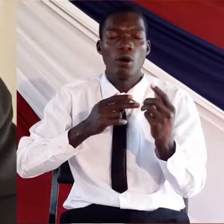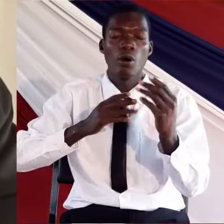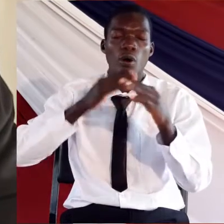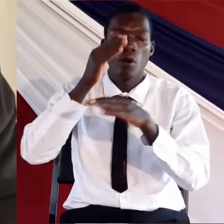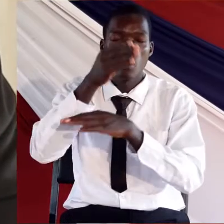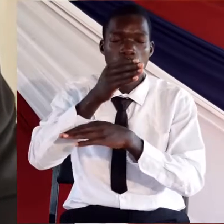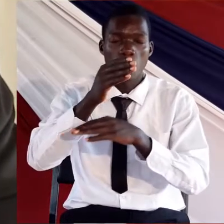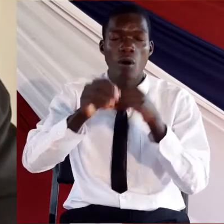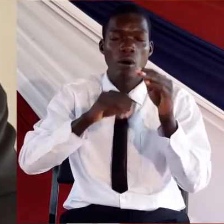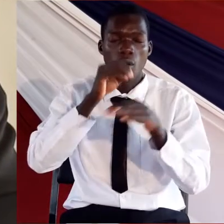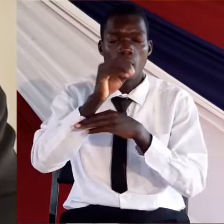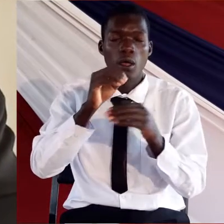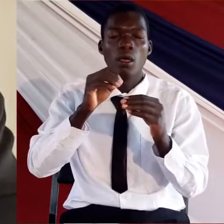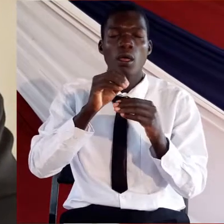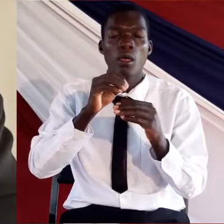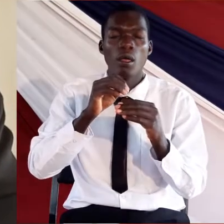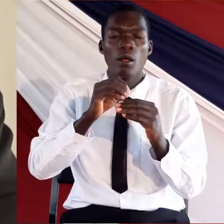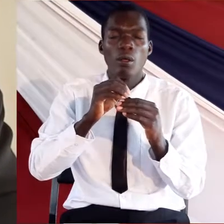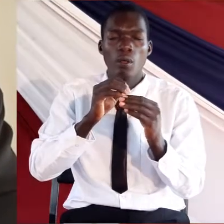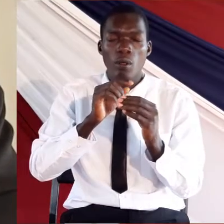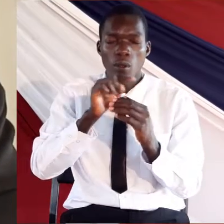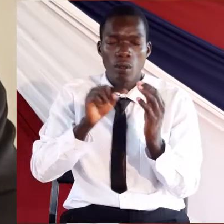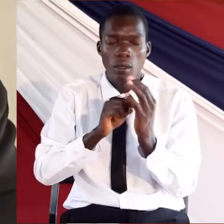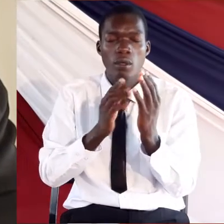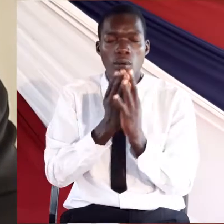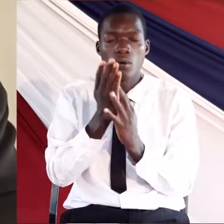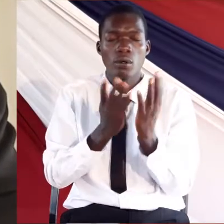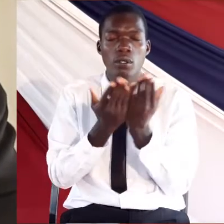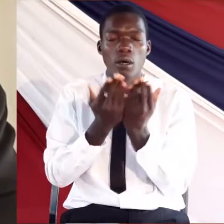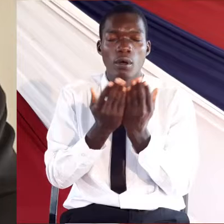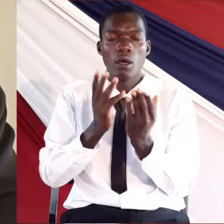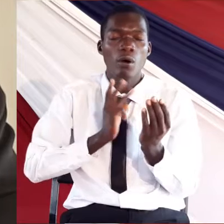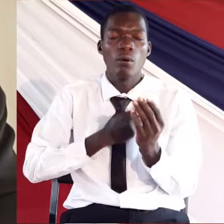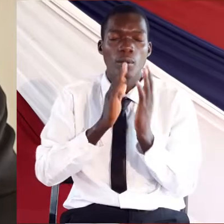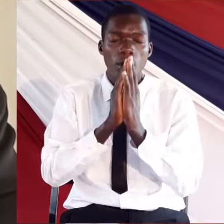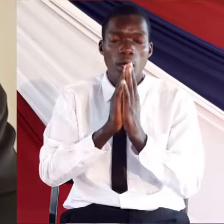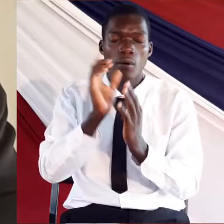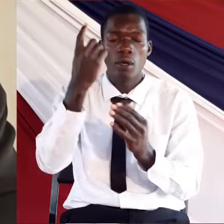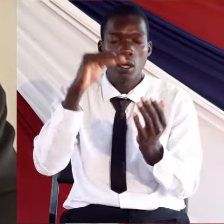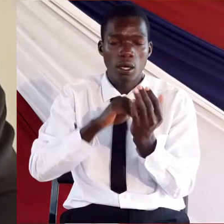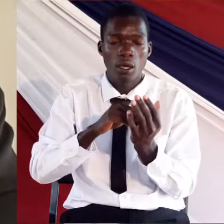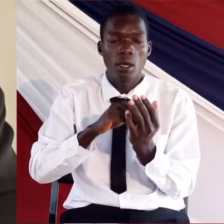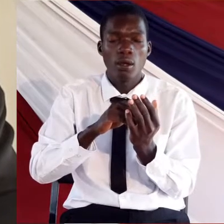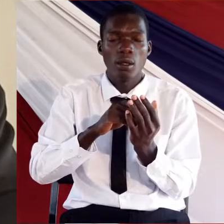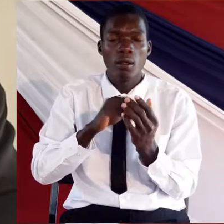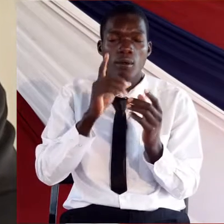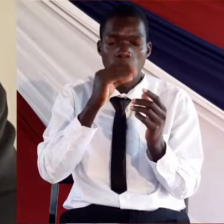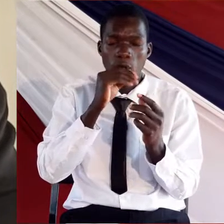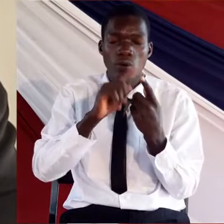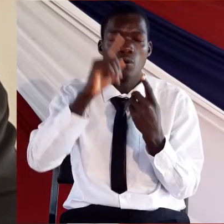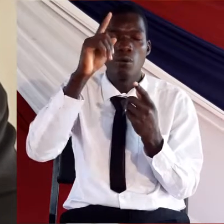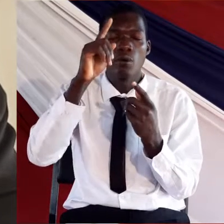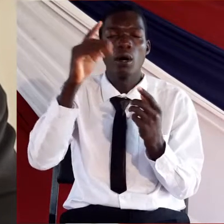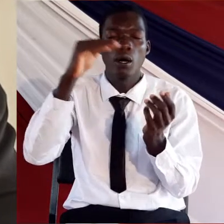globe through this online service. We pray that once again, as they tune in today, and as